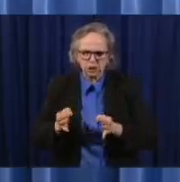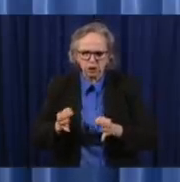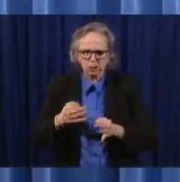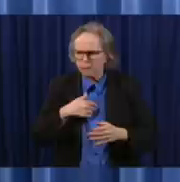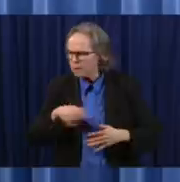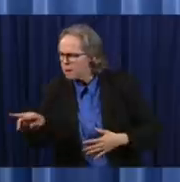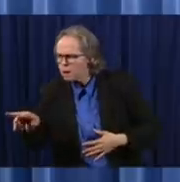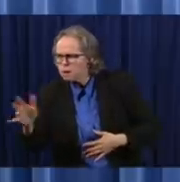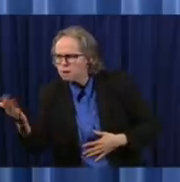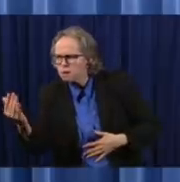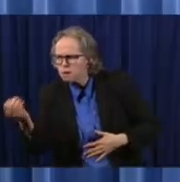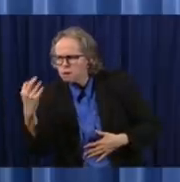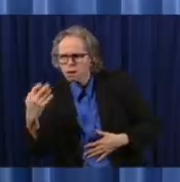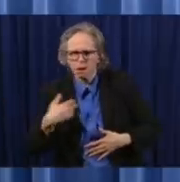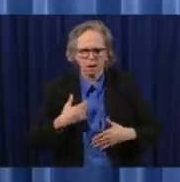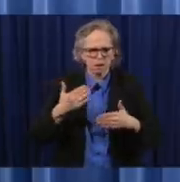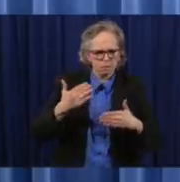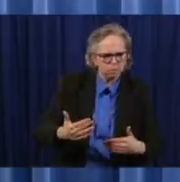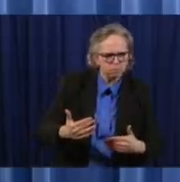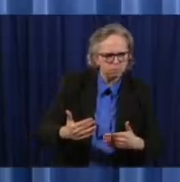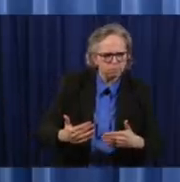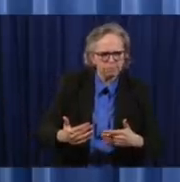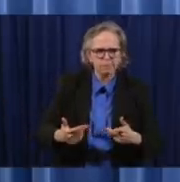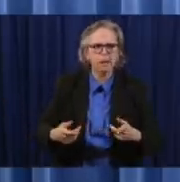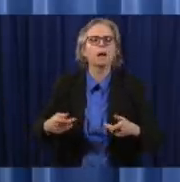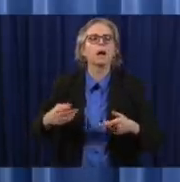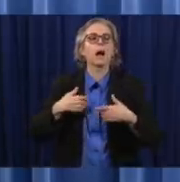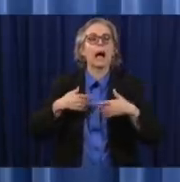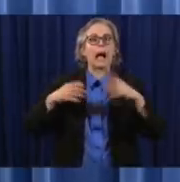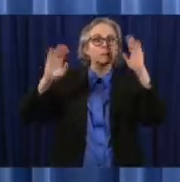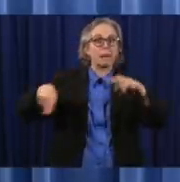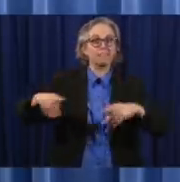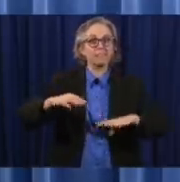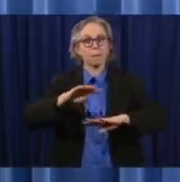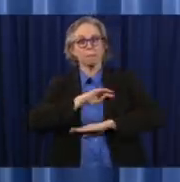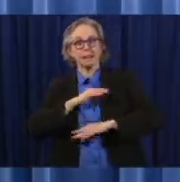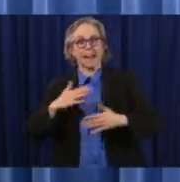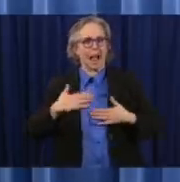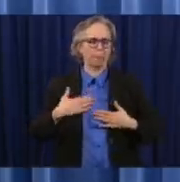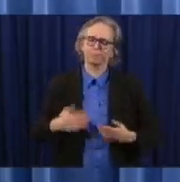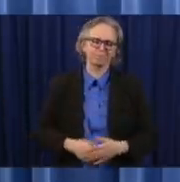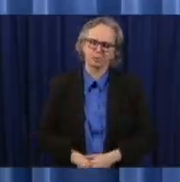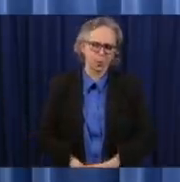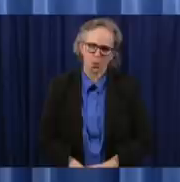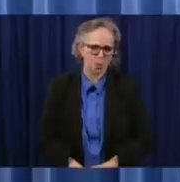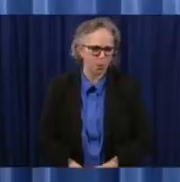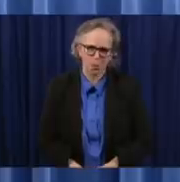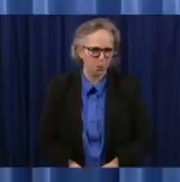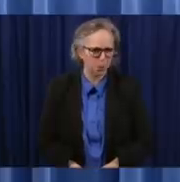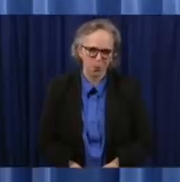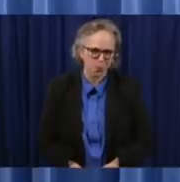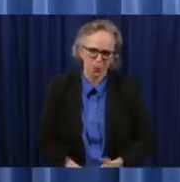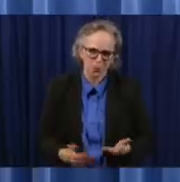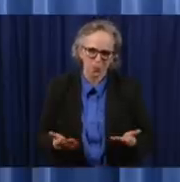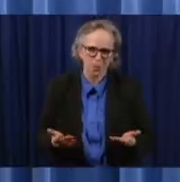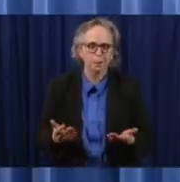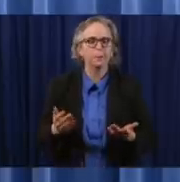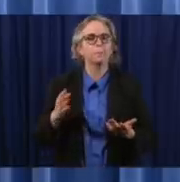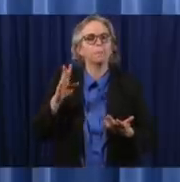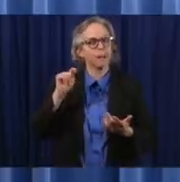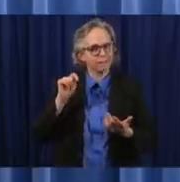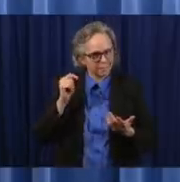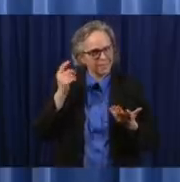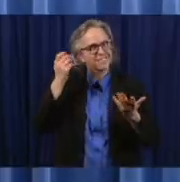expect everyone to agree with every decision that we make, but I have the ultimate